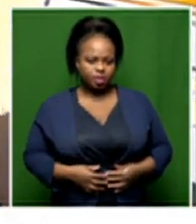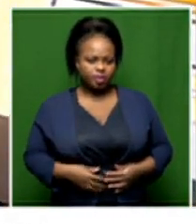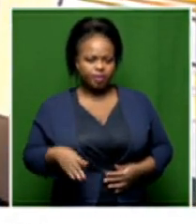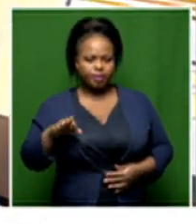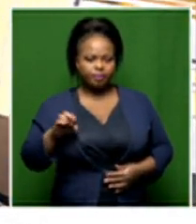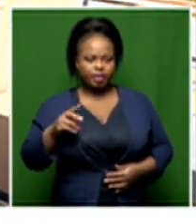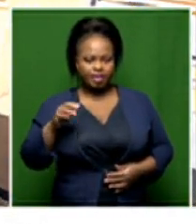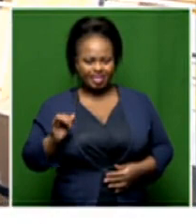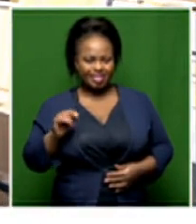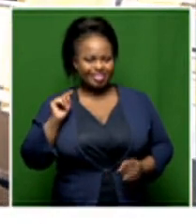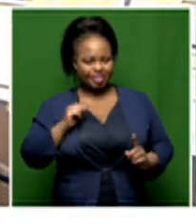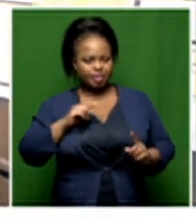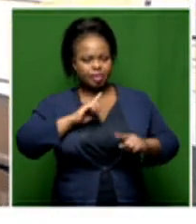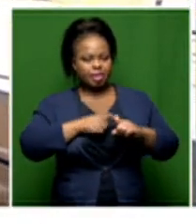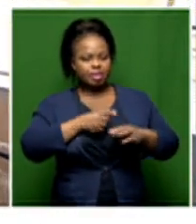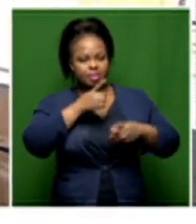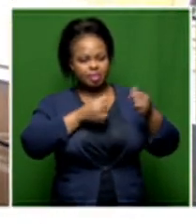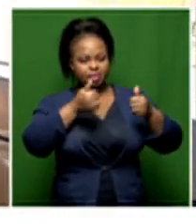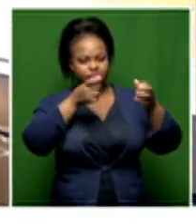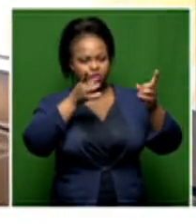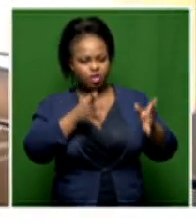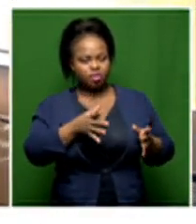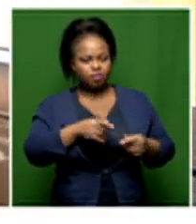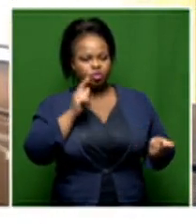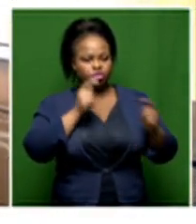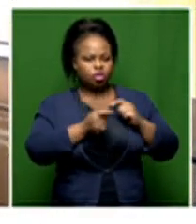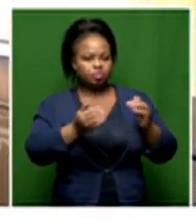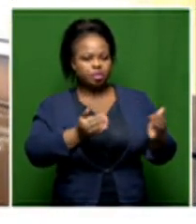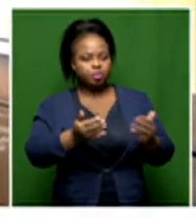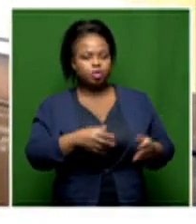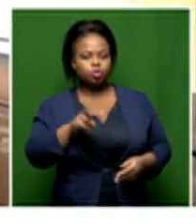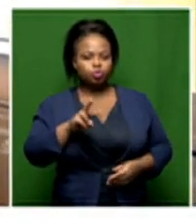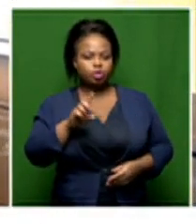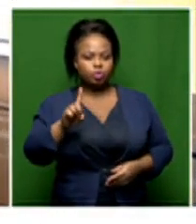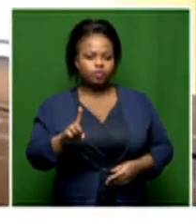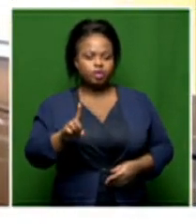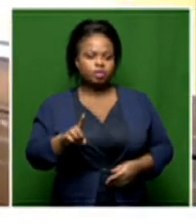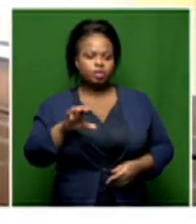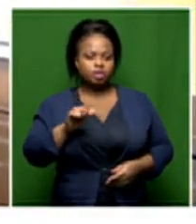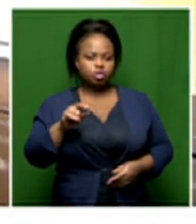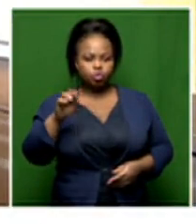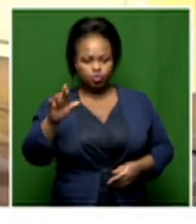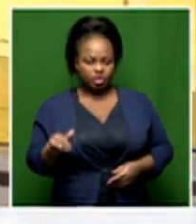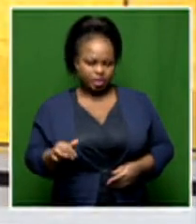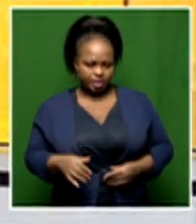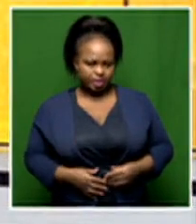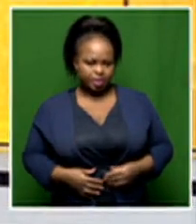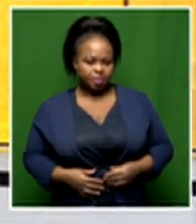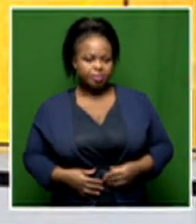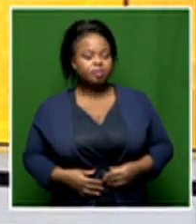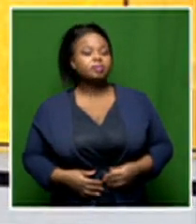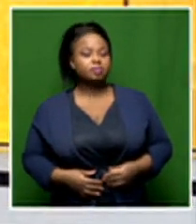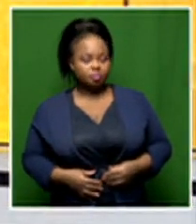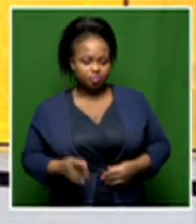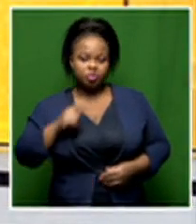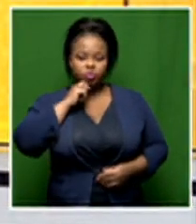Feni, who's the Executive Director of Change Management at 21st Century. And it really